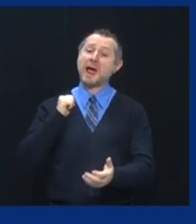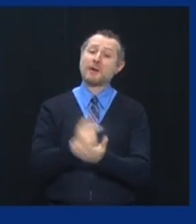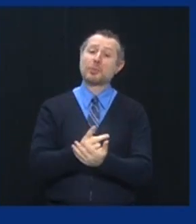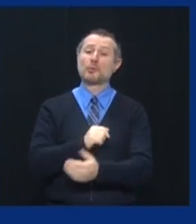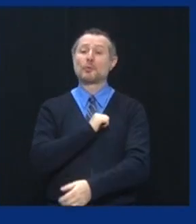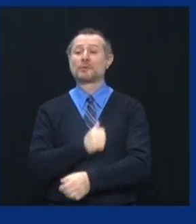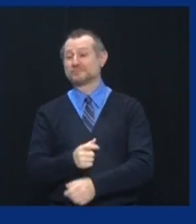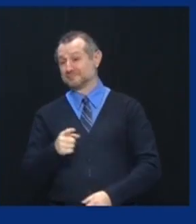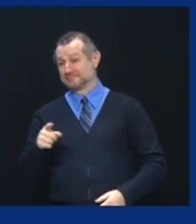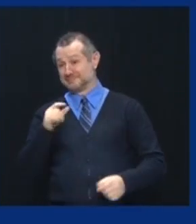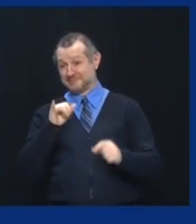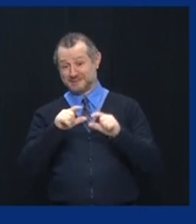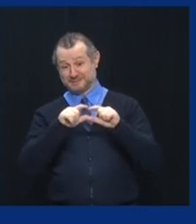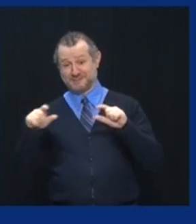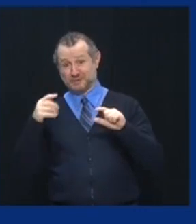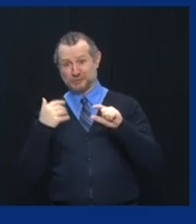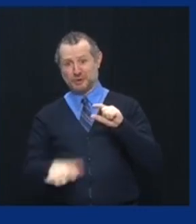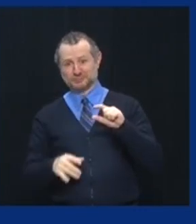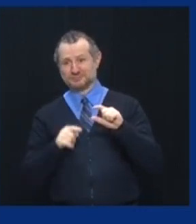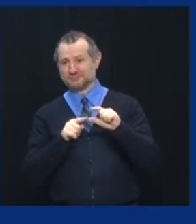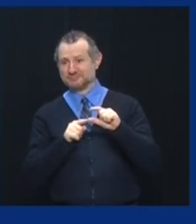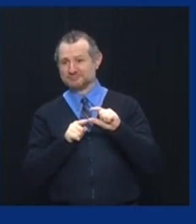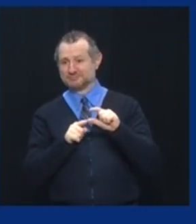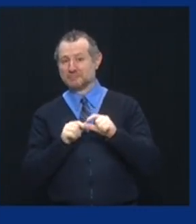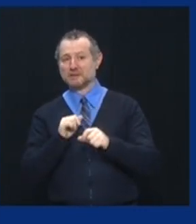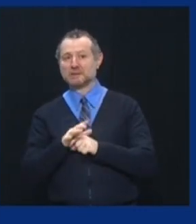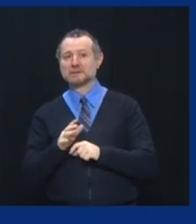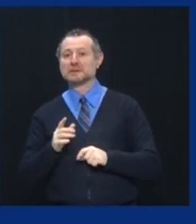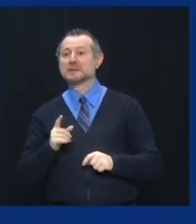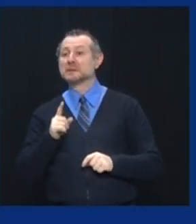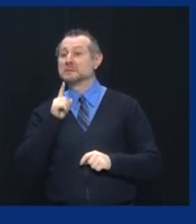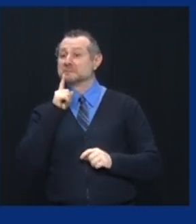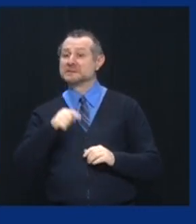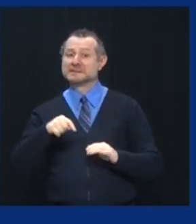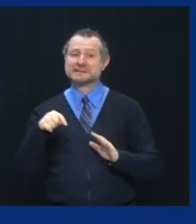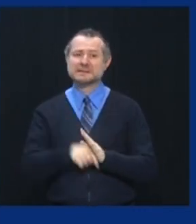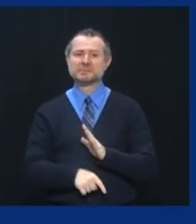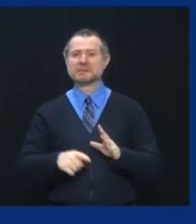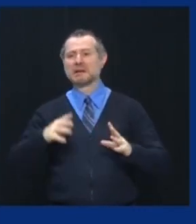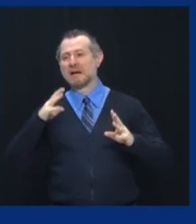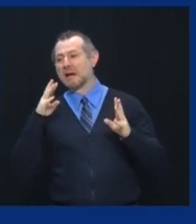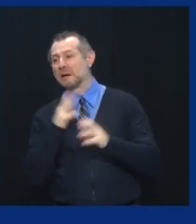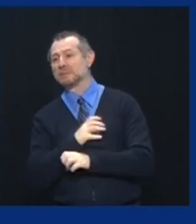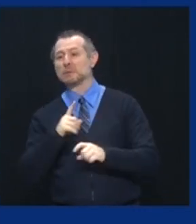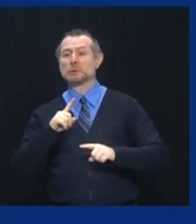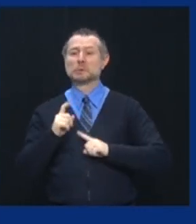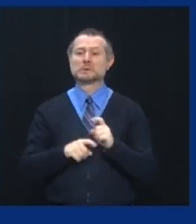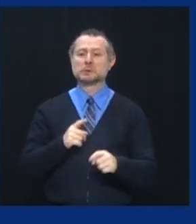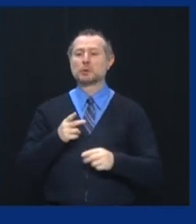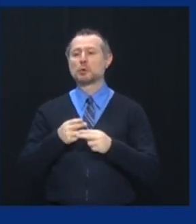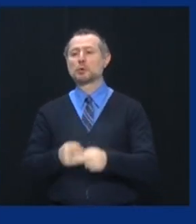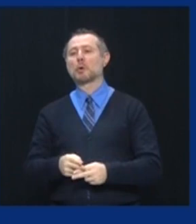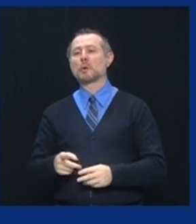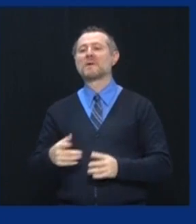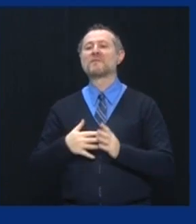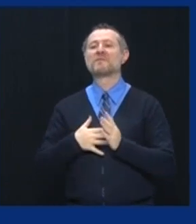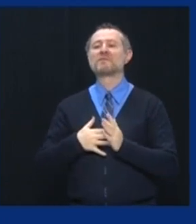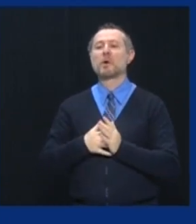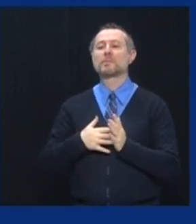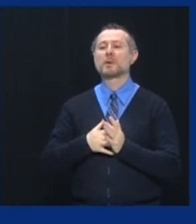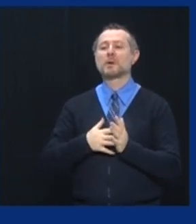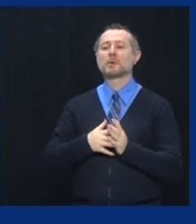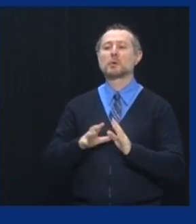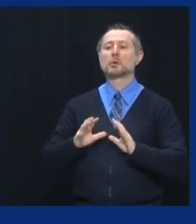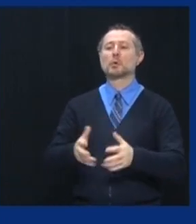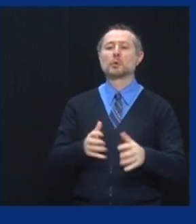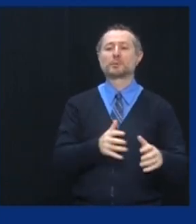there are more complicated questions, especially for those in vulnerable population groups that